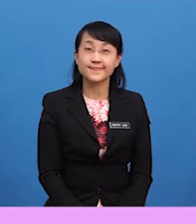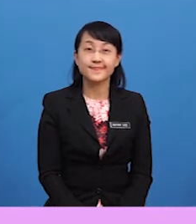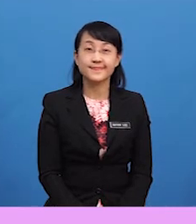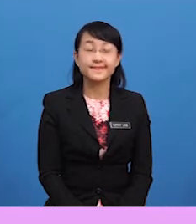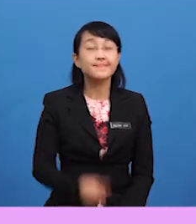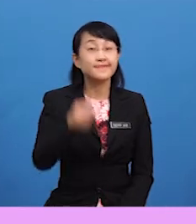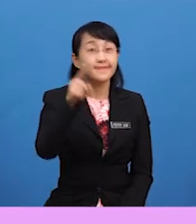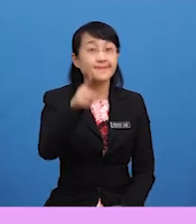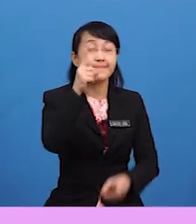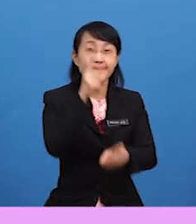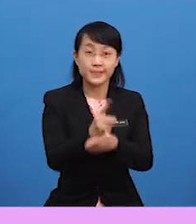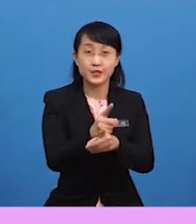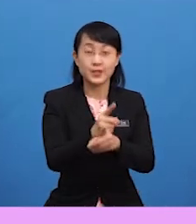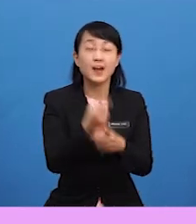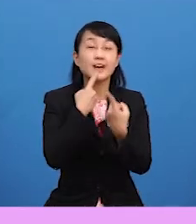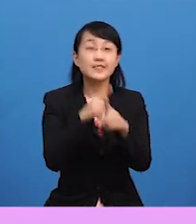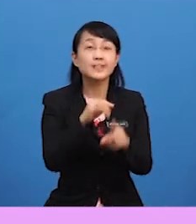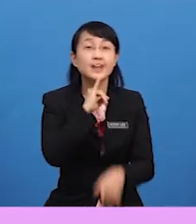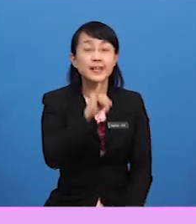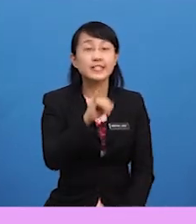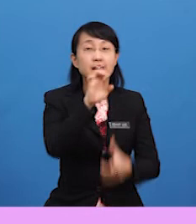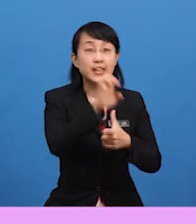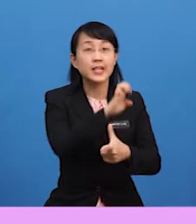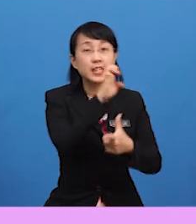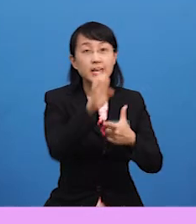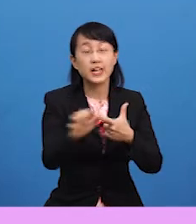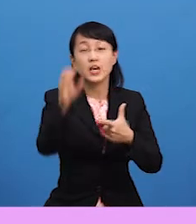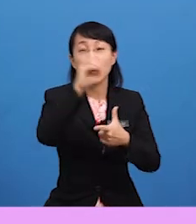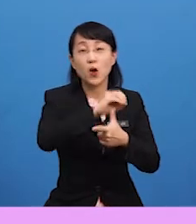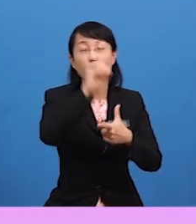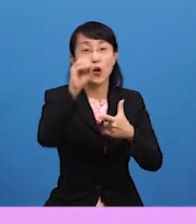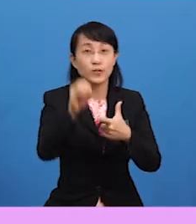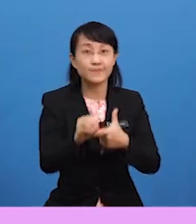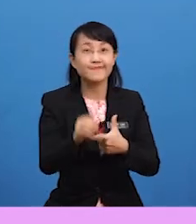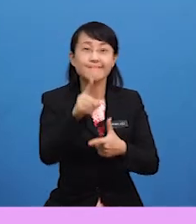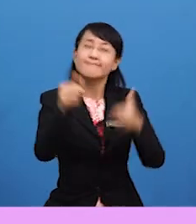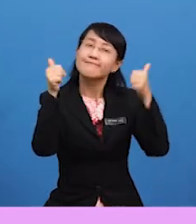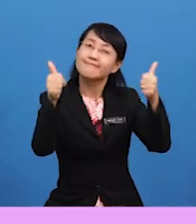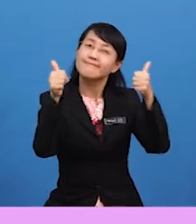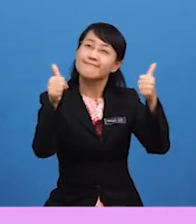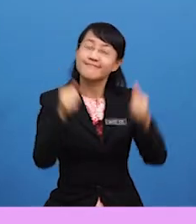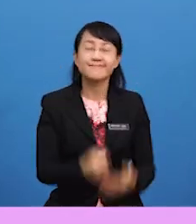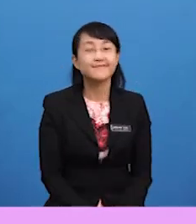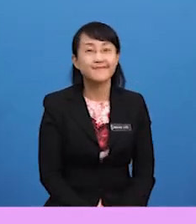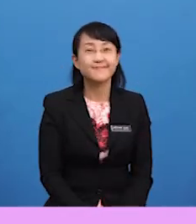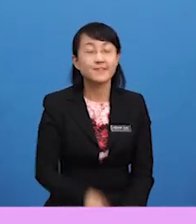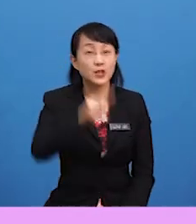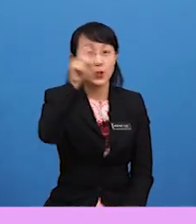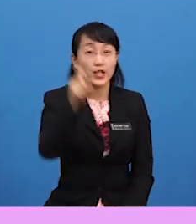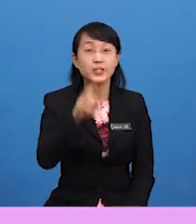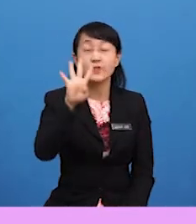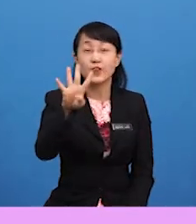You got it right. The answer is either or. You're doing wonderful. Let's go to question